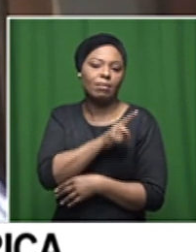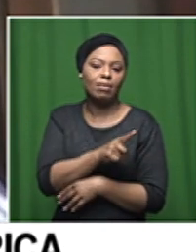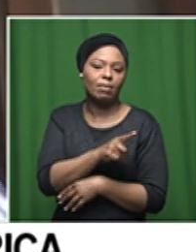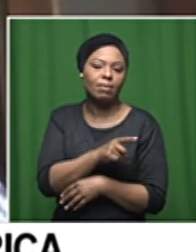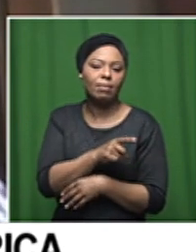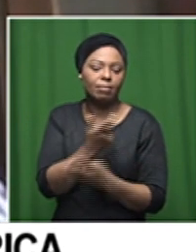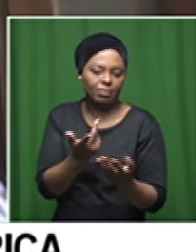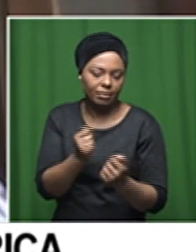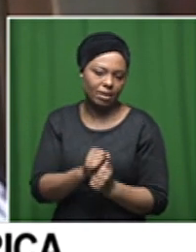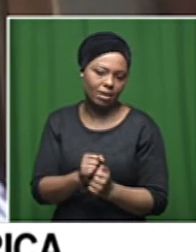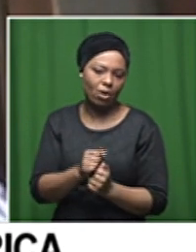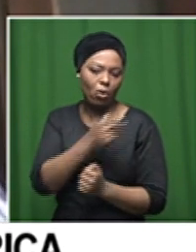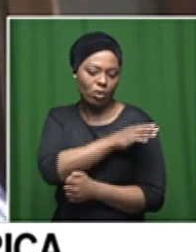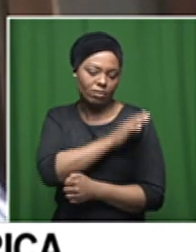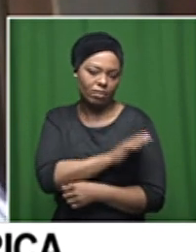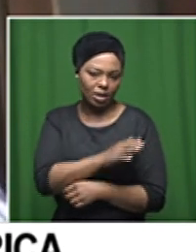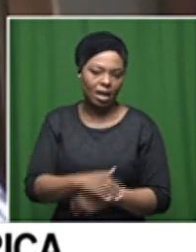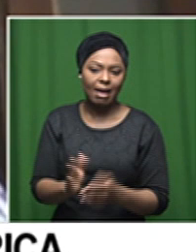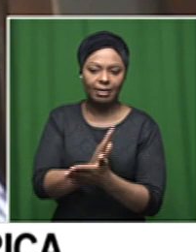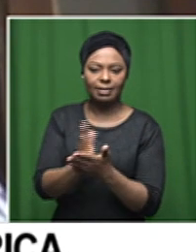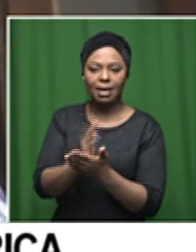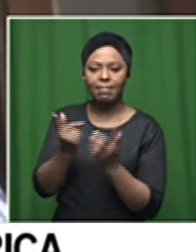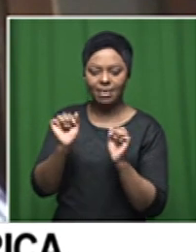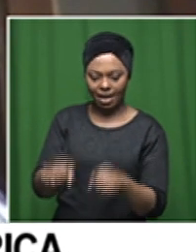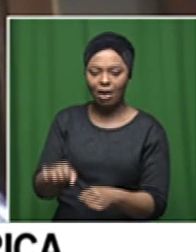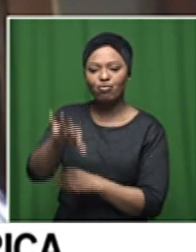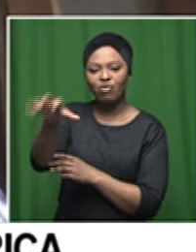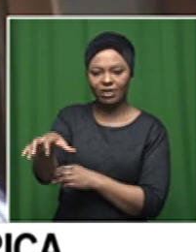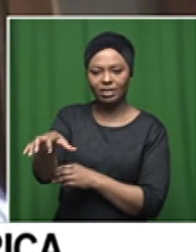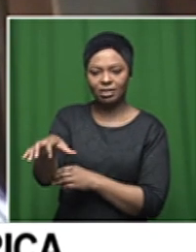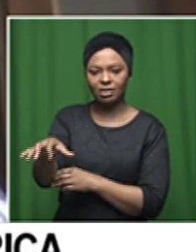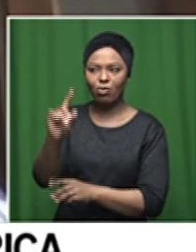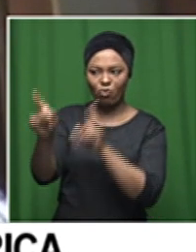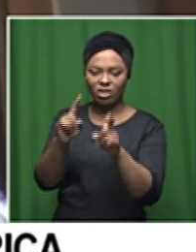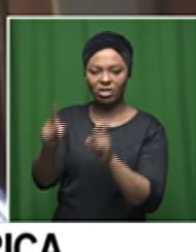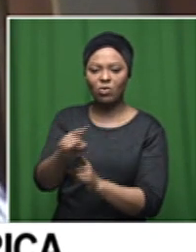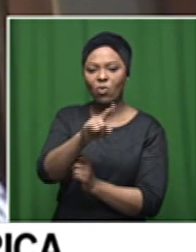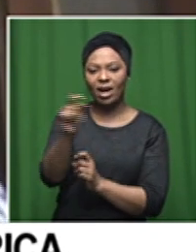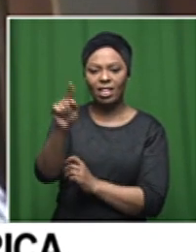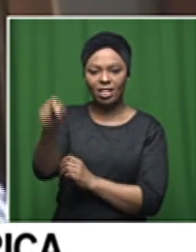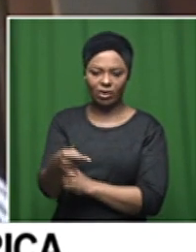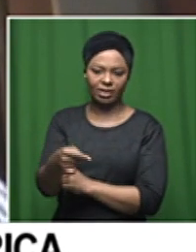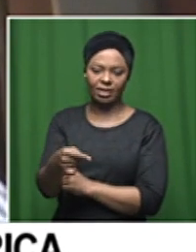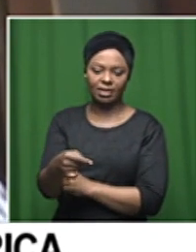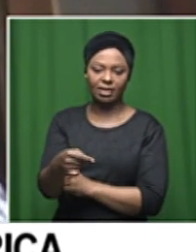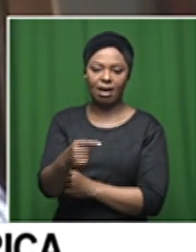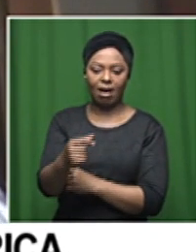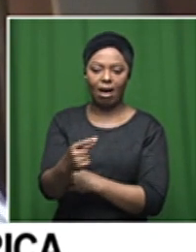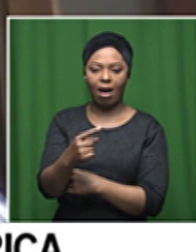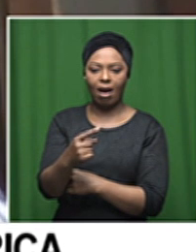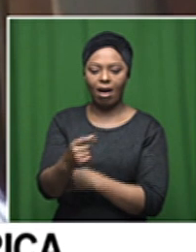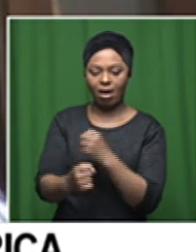do have patients that are coming in from other provinces. I think it's about 100,000 per annum. To